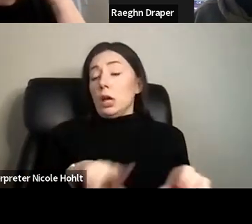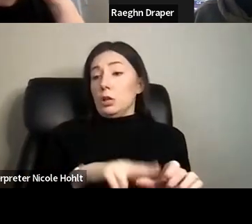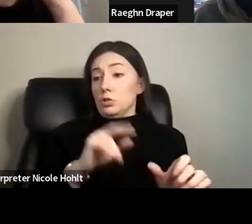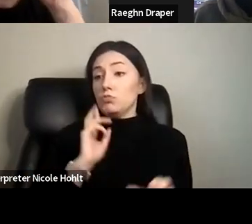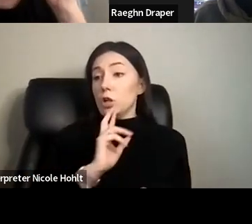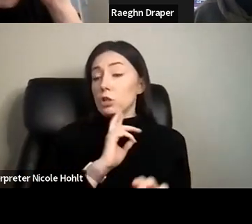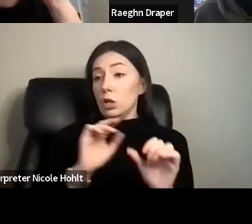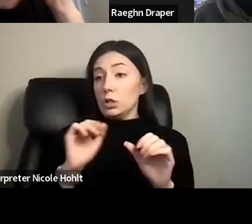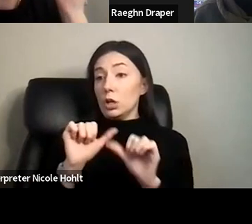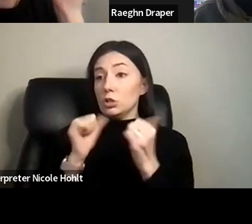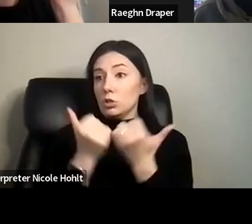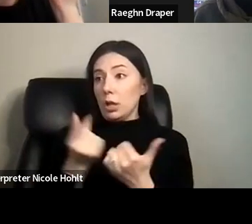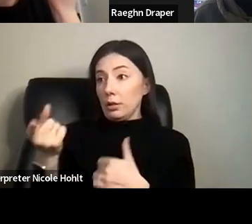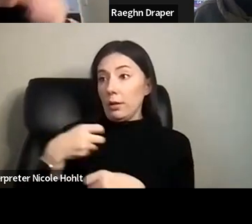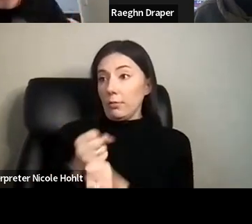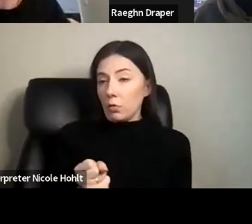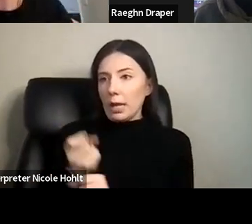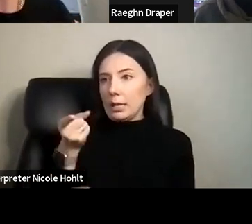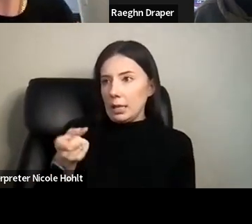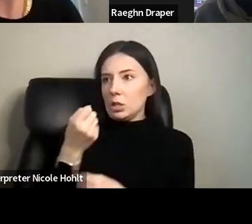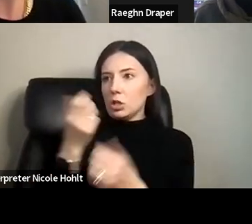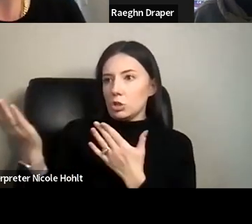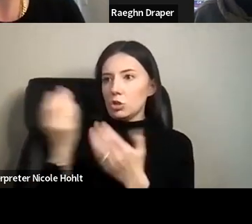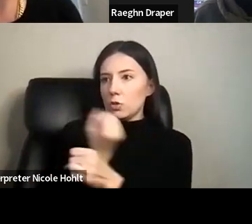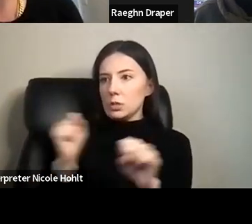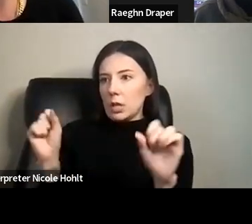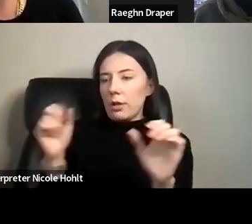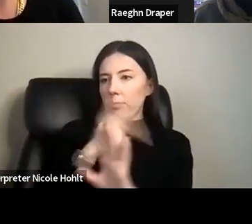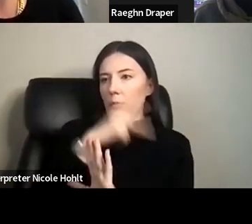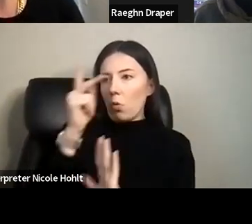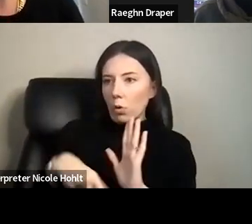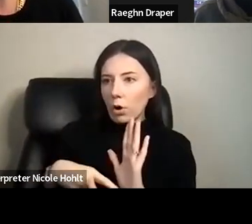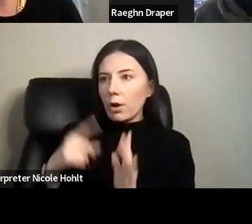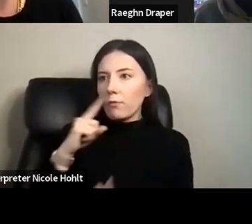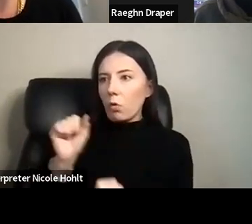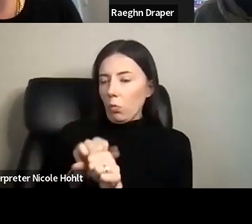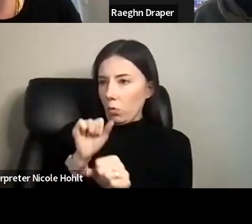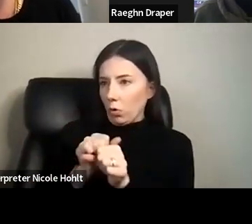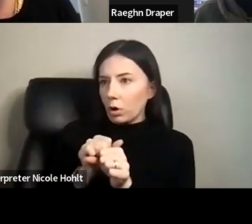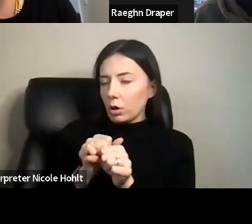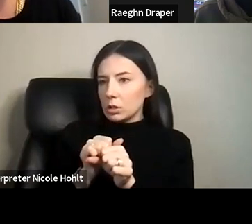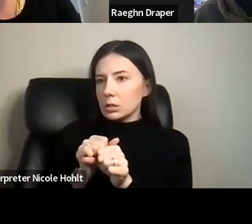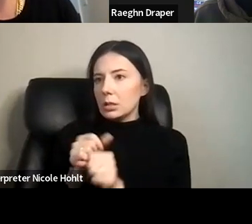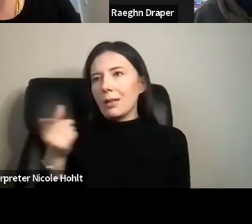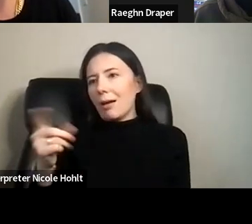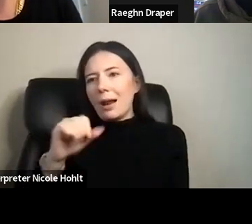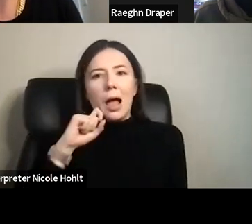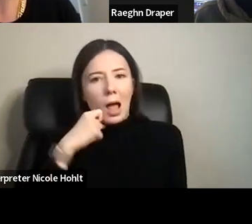they have created this ServSafe program for workers at